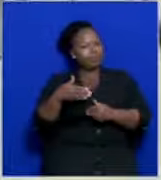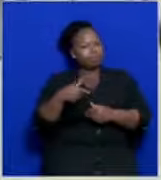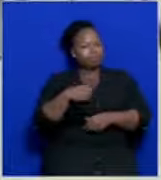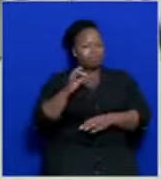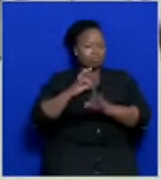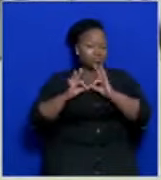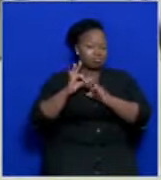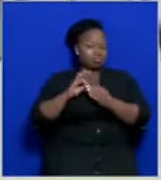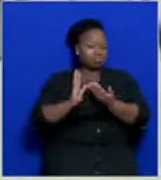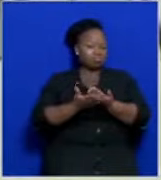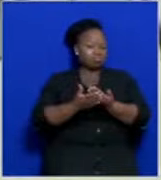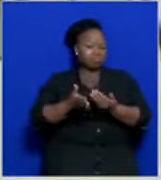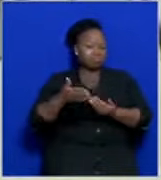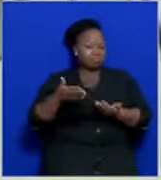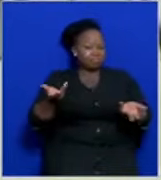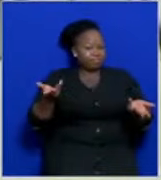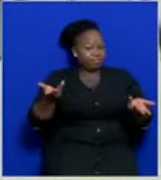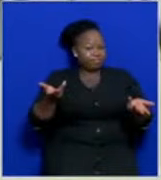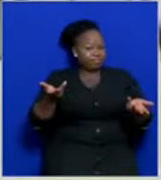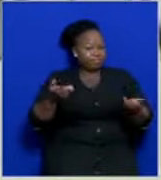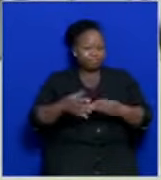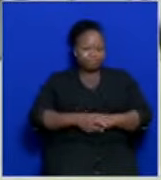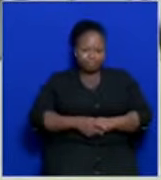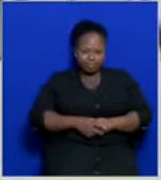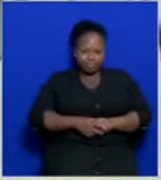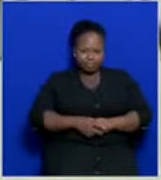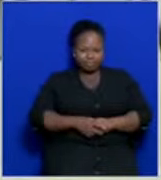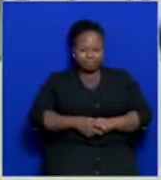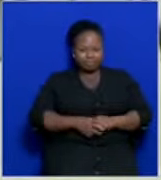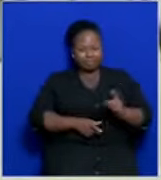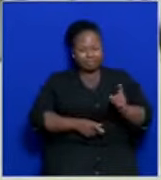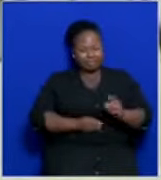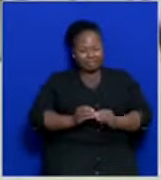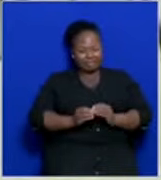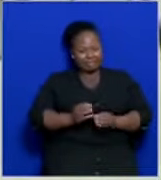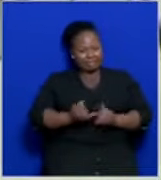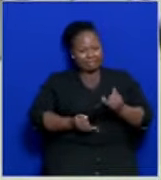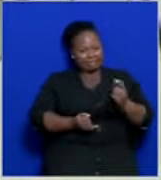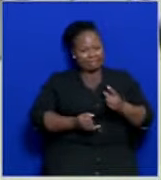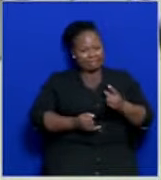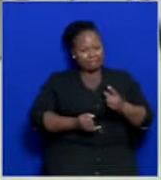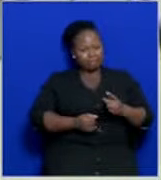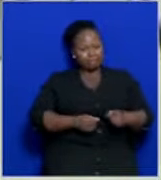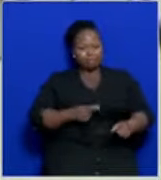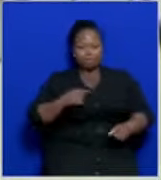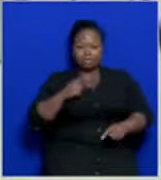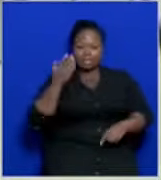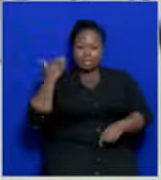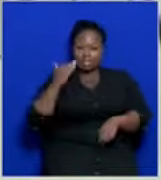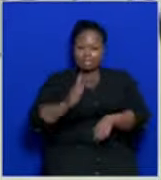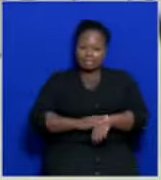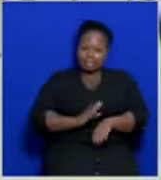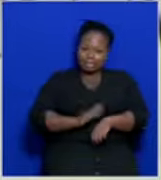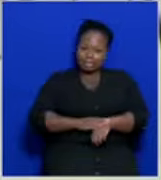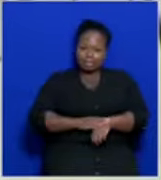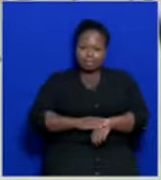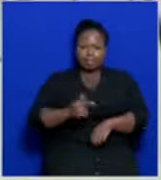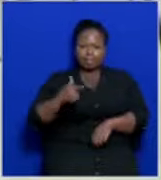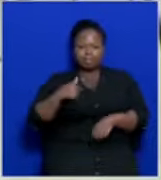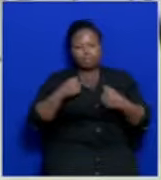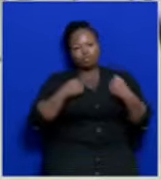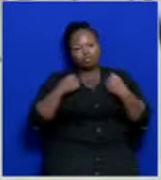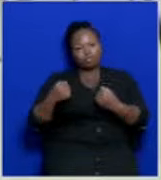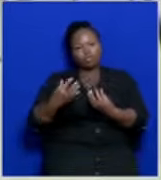I corrected that with you that at that time I was driving with Ndlamini.